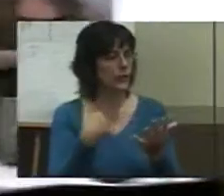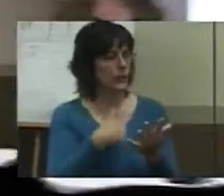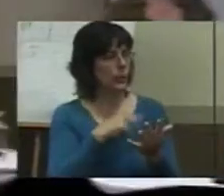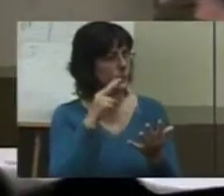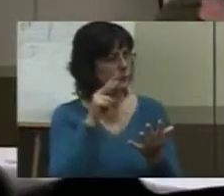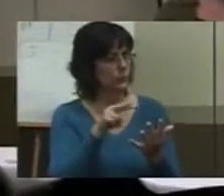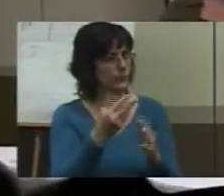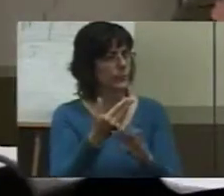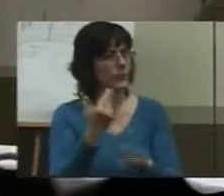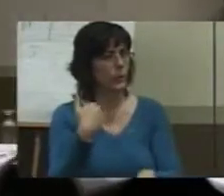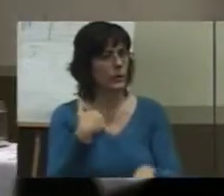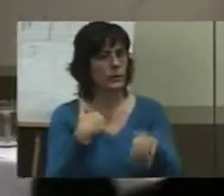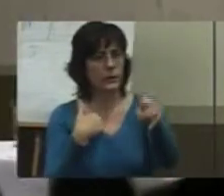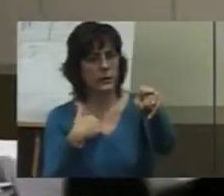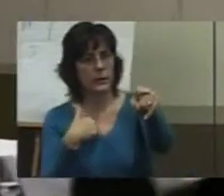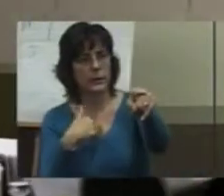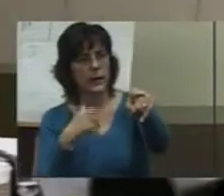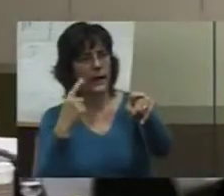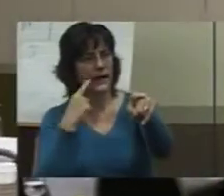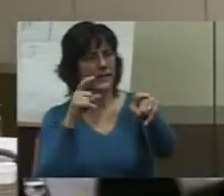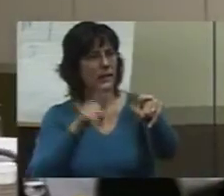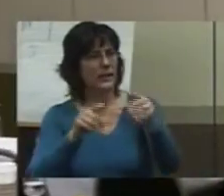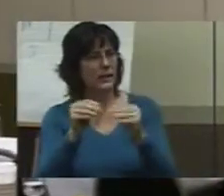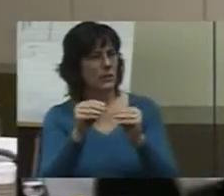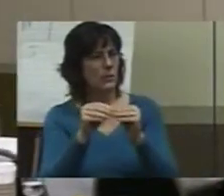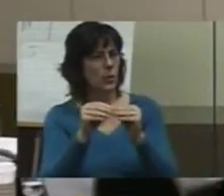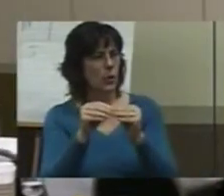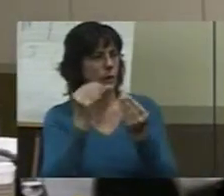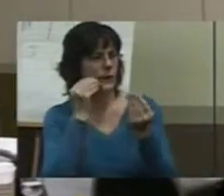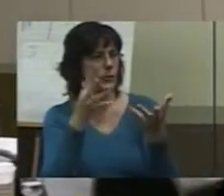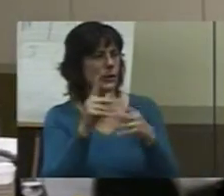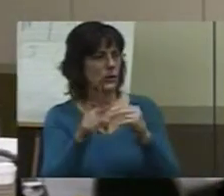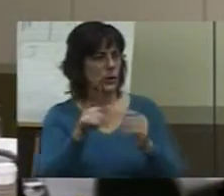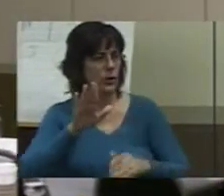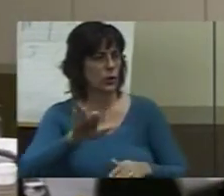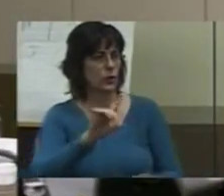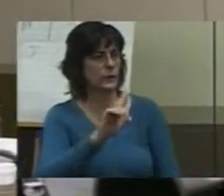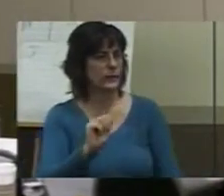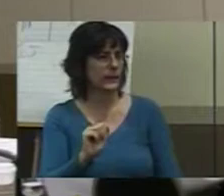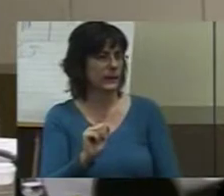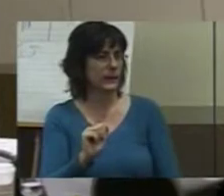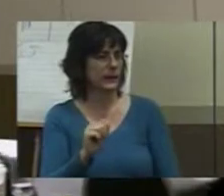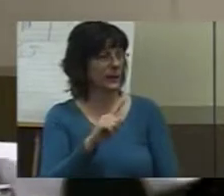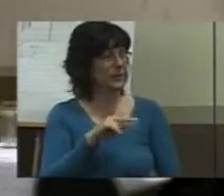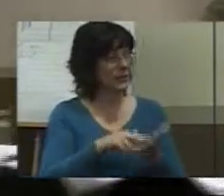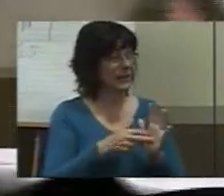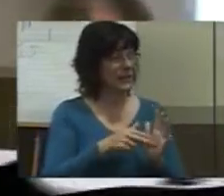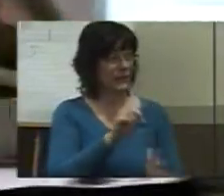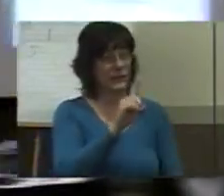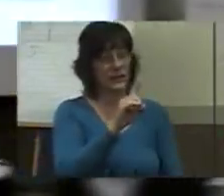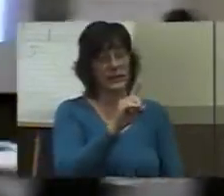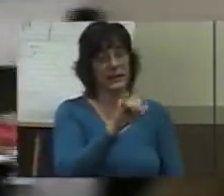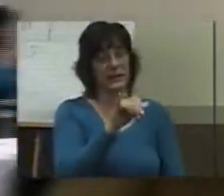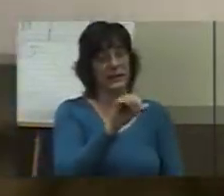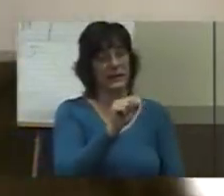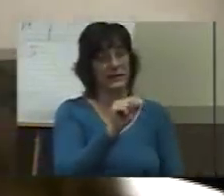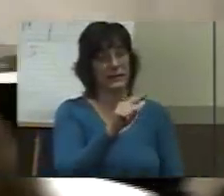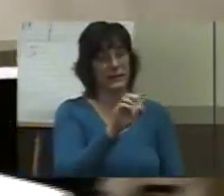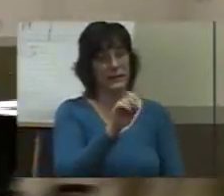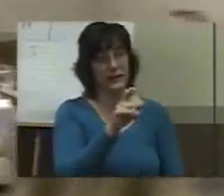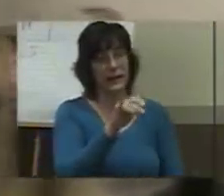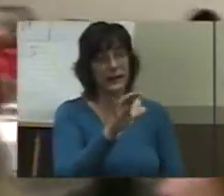So using the chart that we looked at a little earlier today. Yes? We need to know more information about her disability.